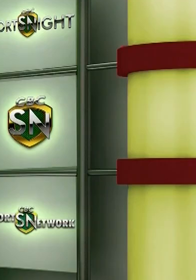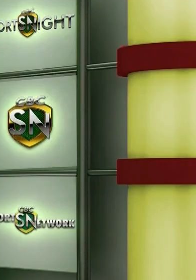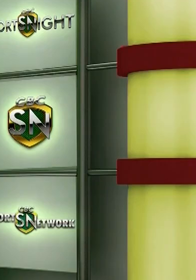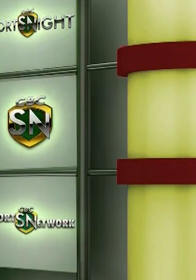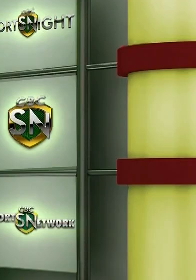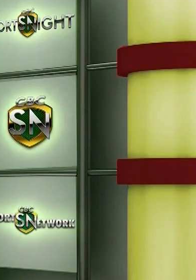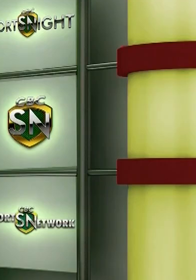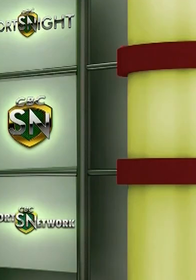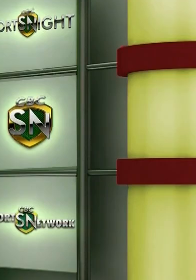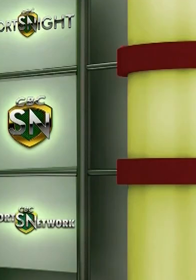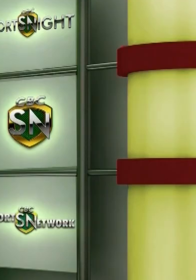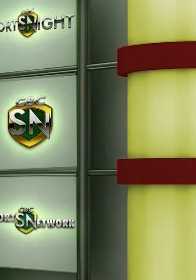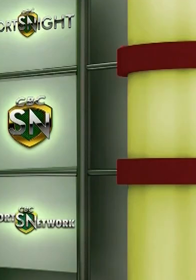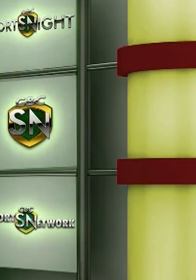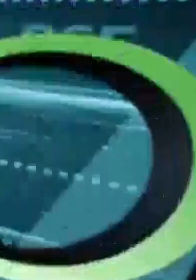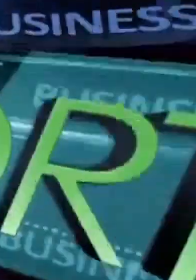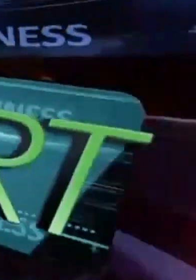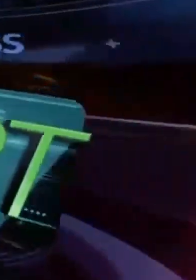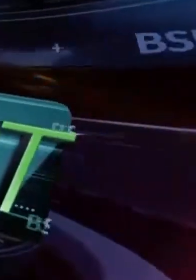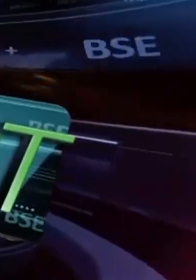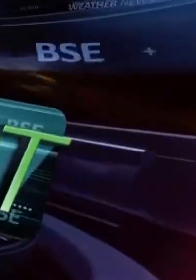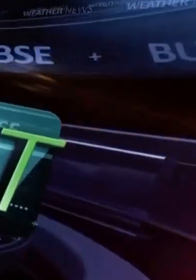scheduled to replay next Wednesday.